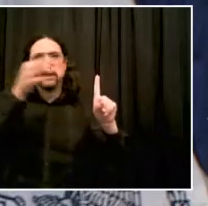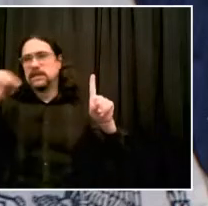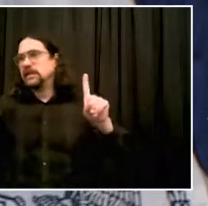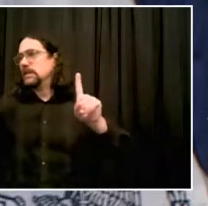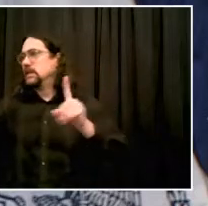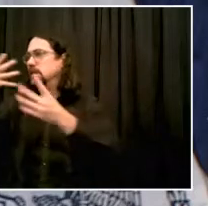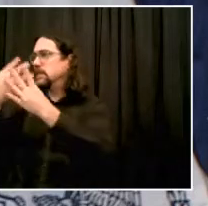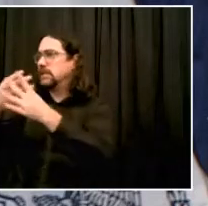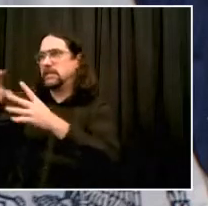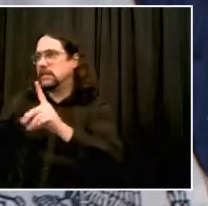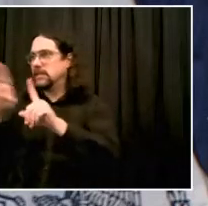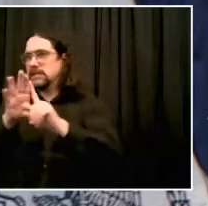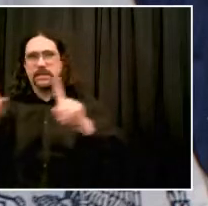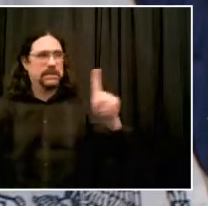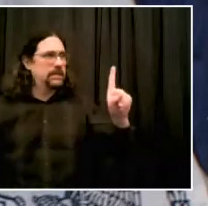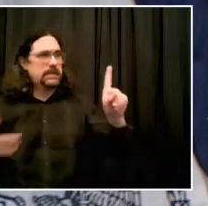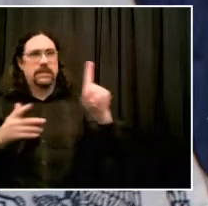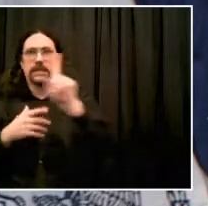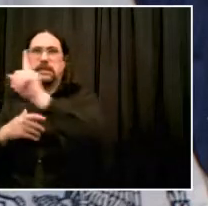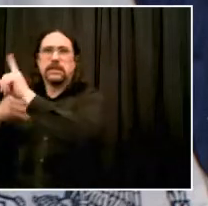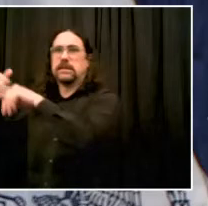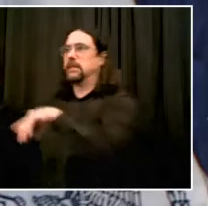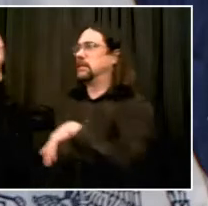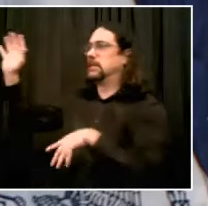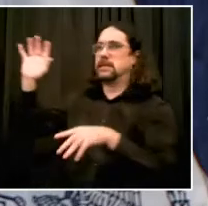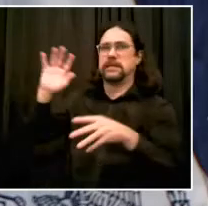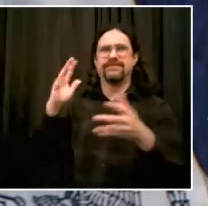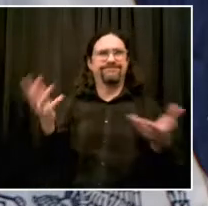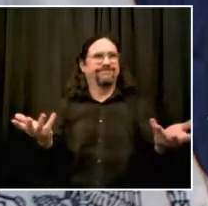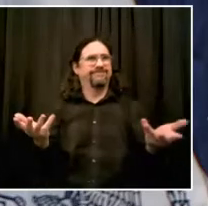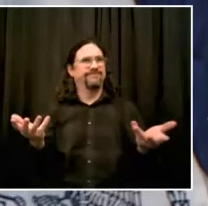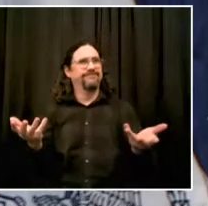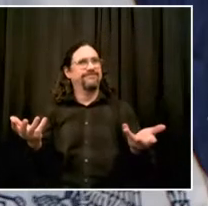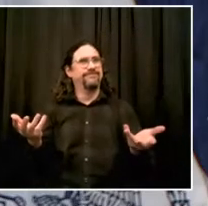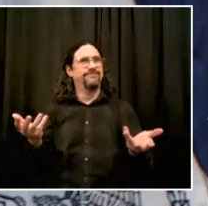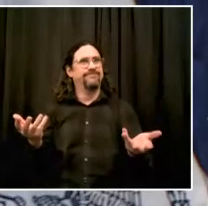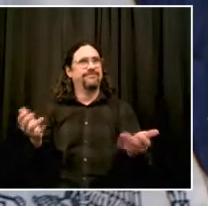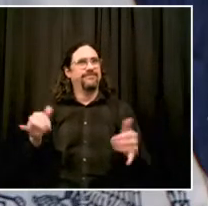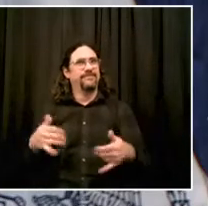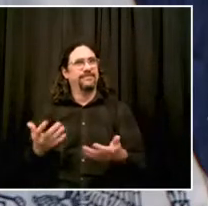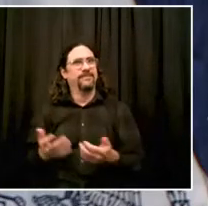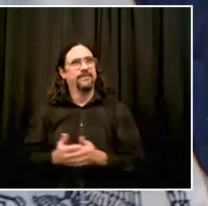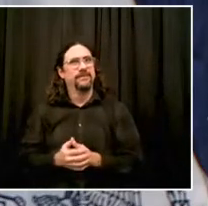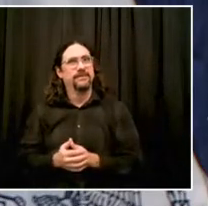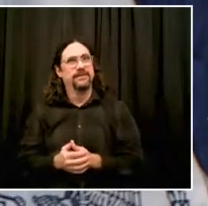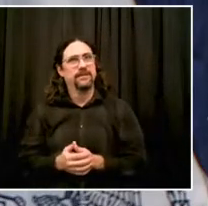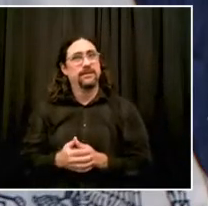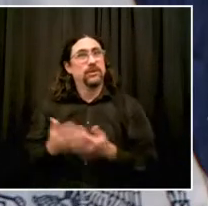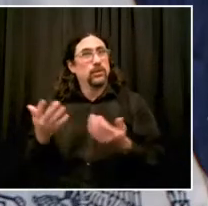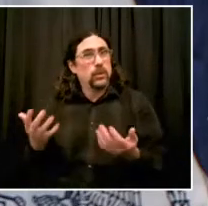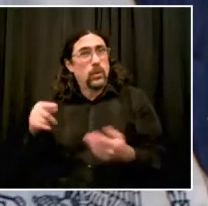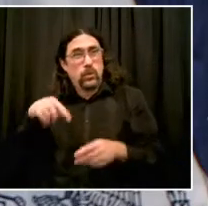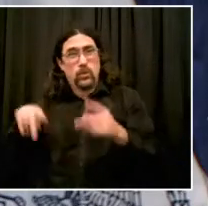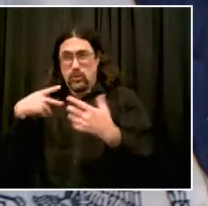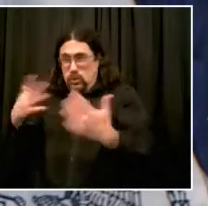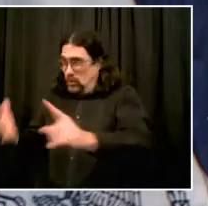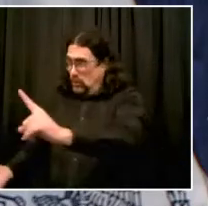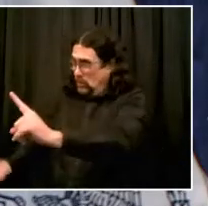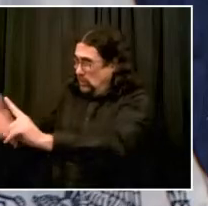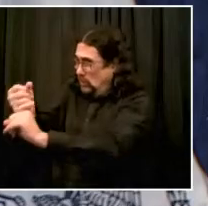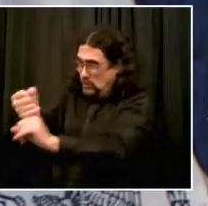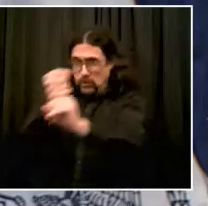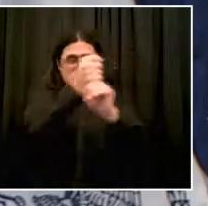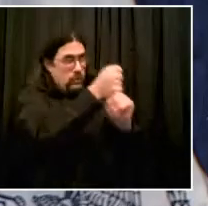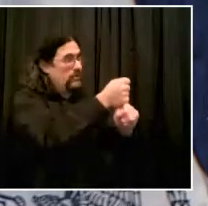do, unquestionably, is continue to deepen the NYPD strategies, work more closely with the communities, increase the gun arrests, no question. But